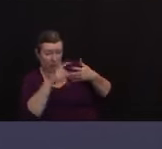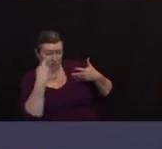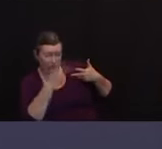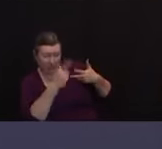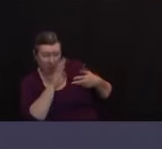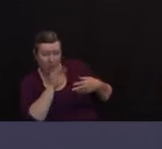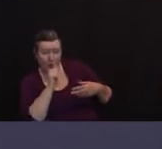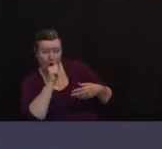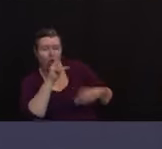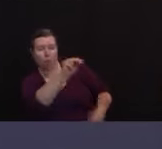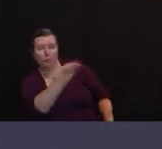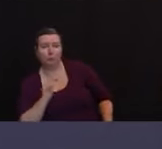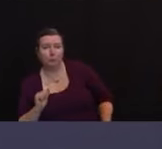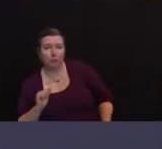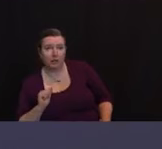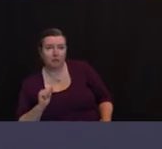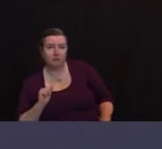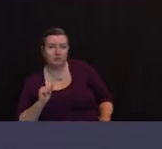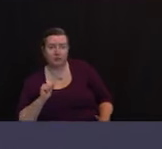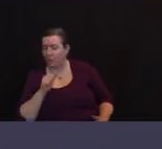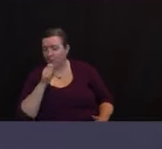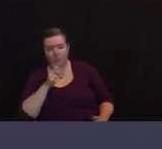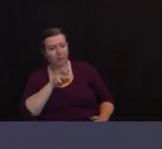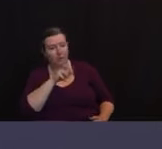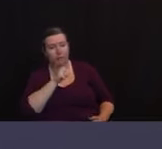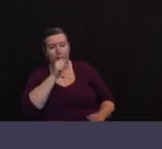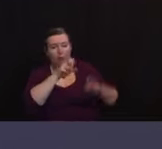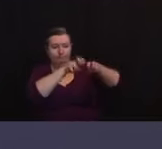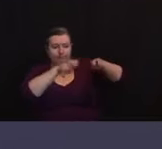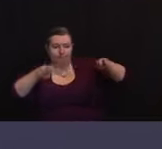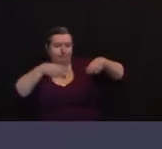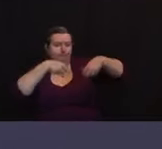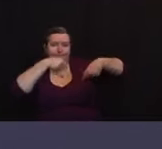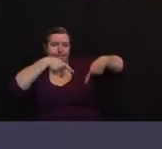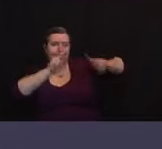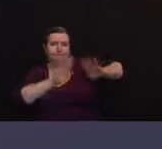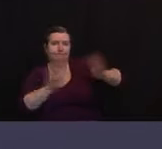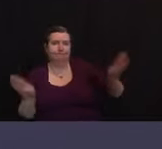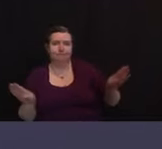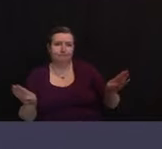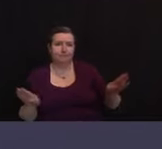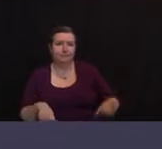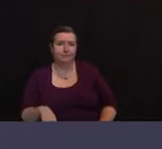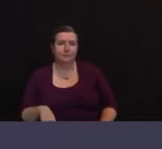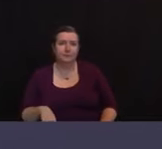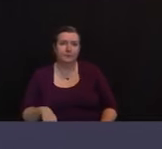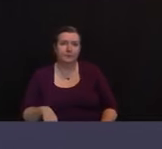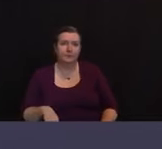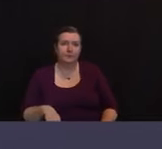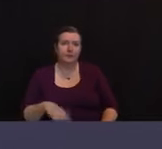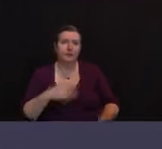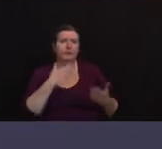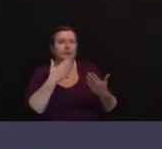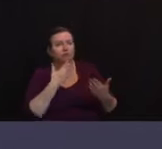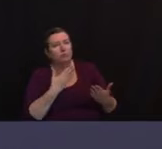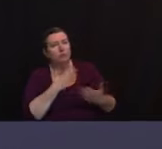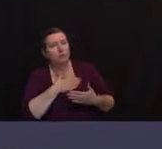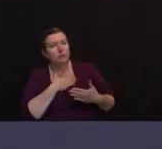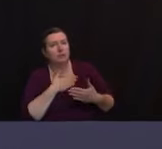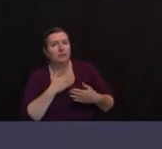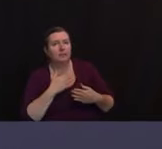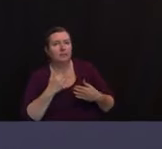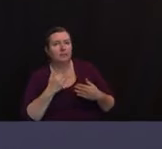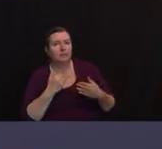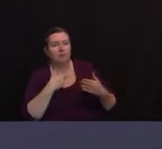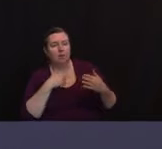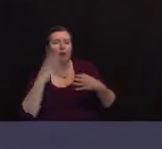not at seating at bars. And that's one where I've gotten a lot of incomings, and I appreciate the incomings. And I've